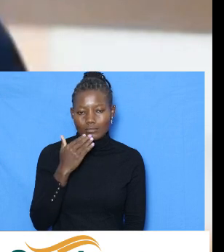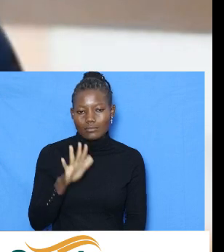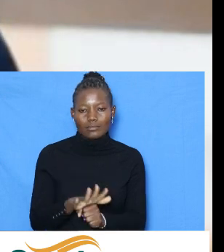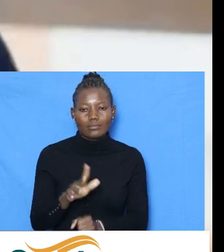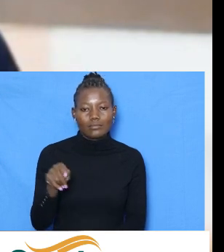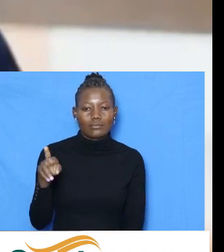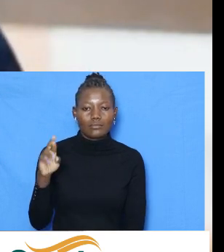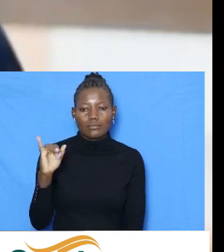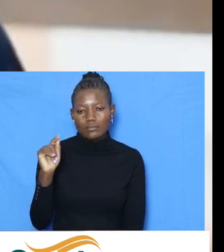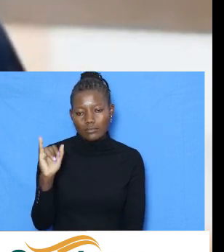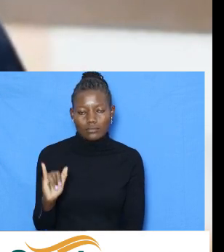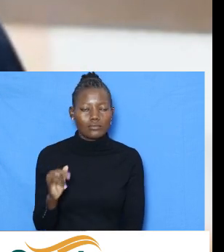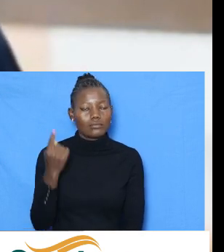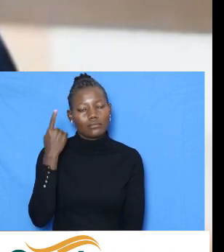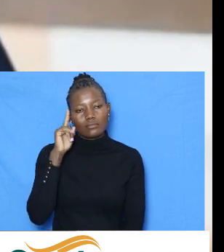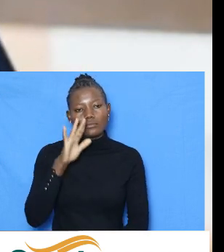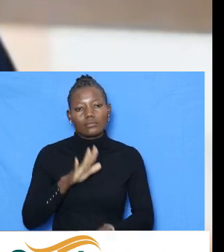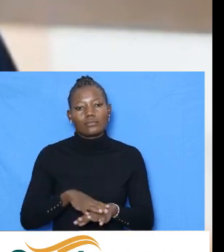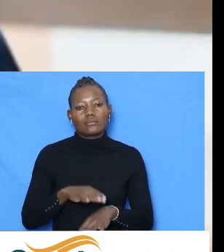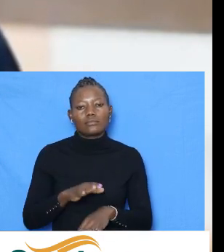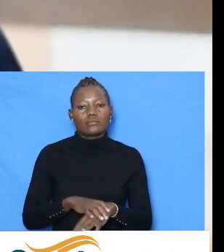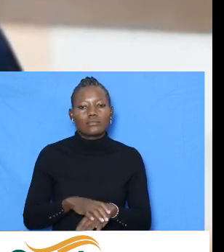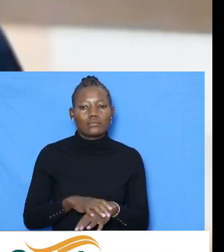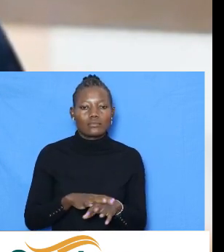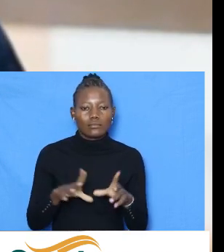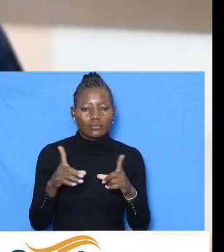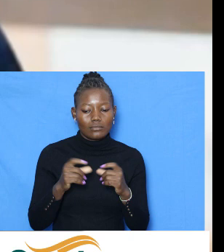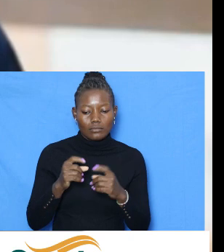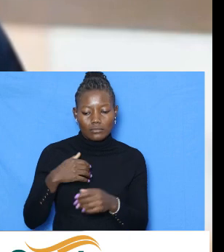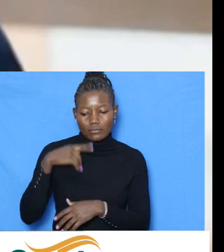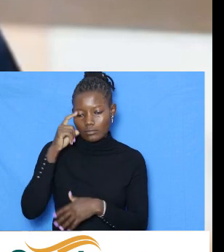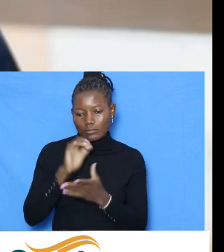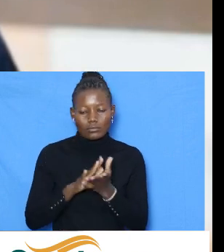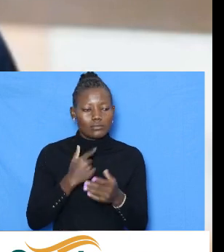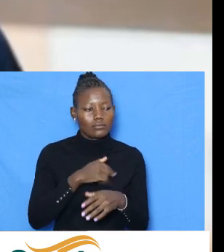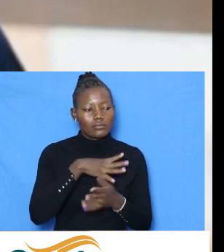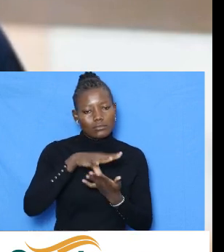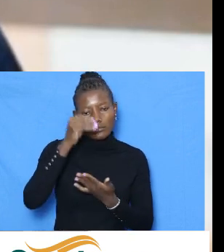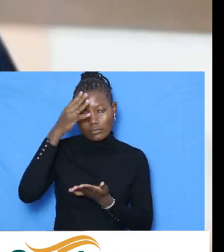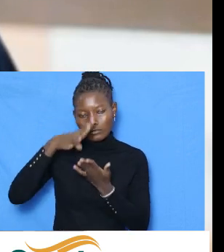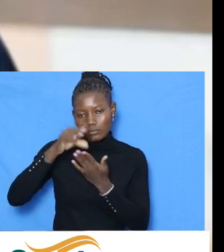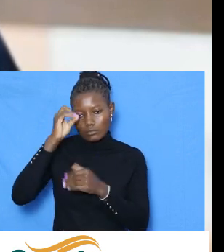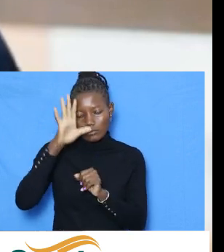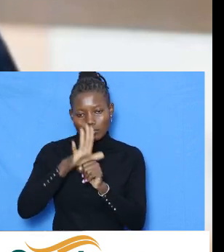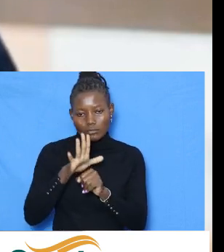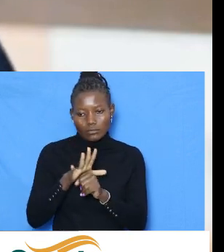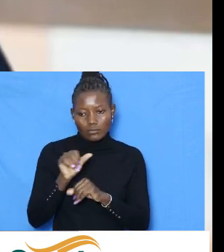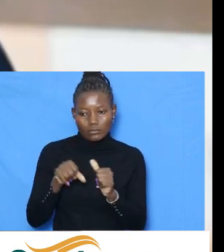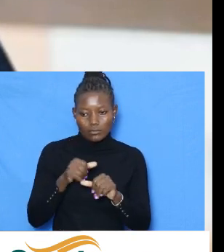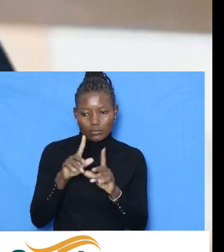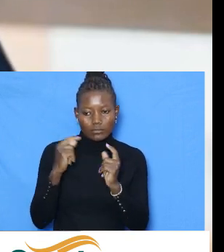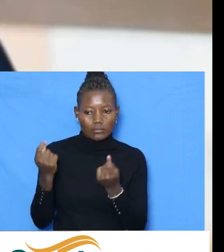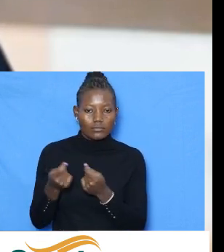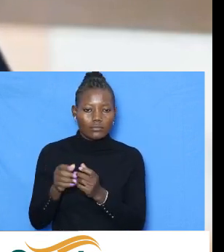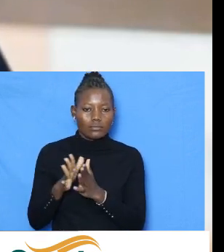Purity, for such a great presentation. I believe we've learned quite a lot from you in terms of the types